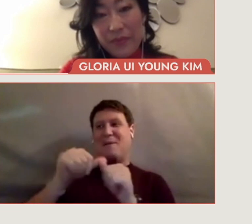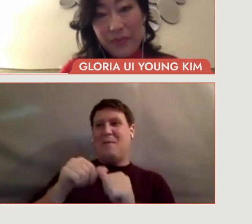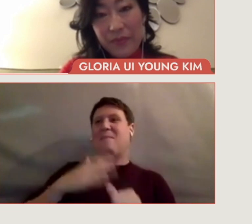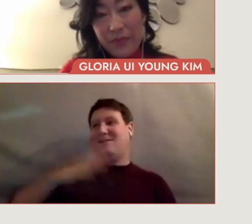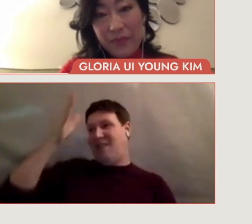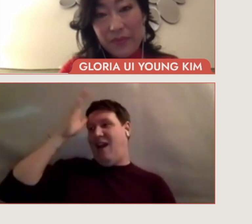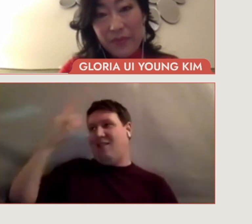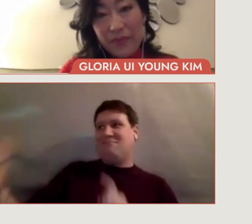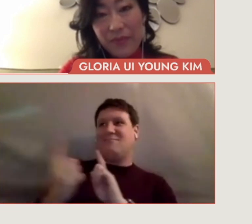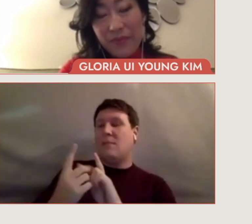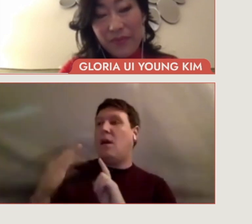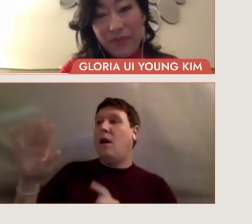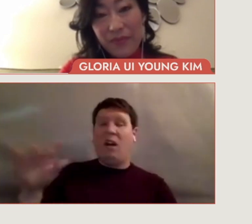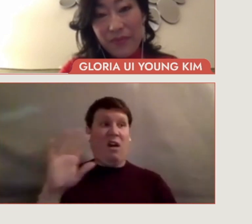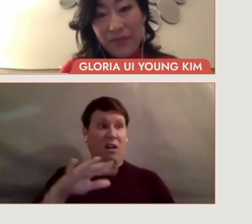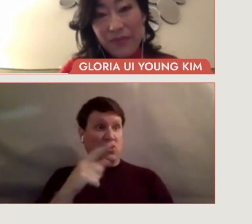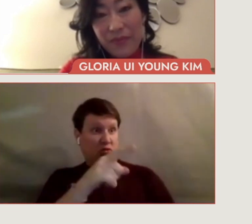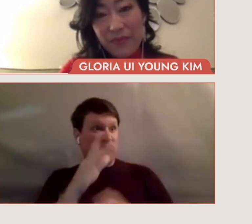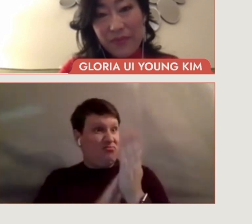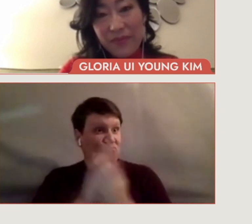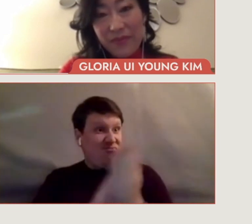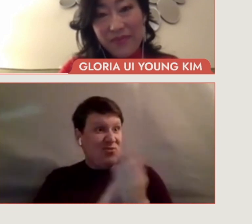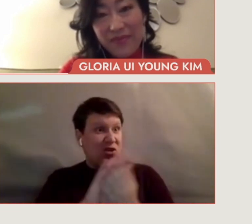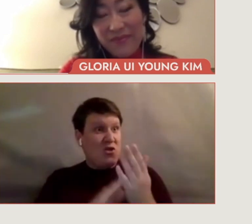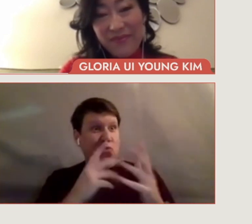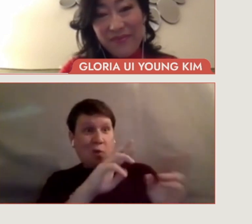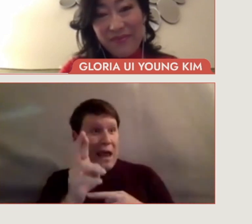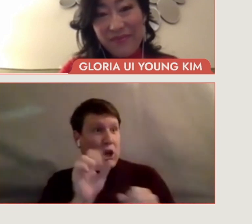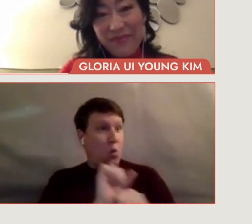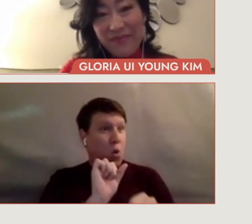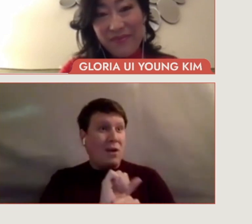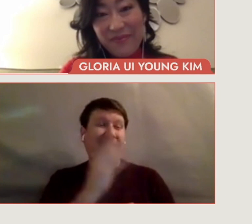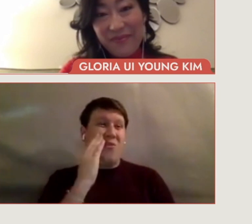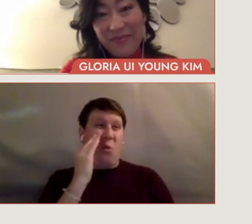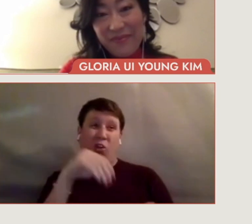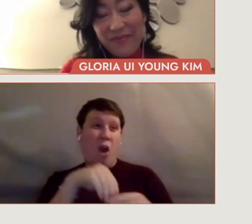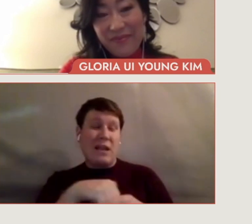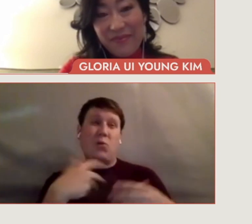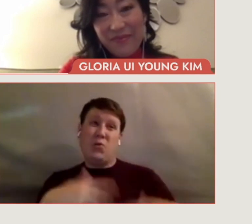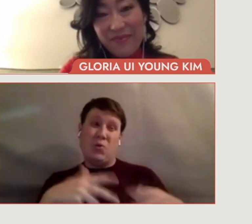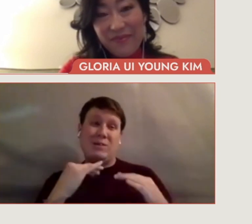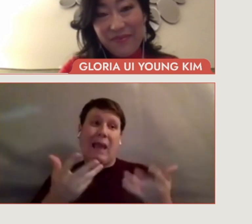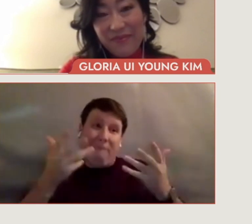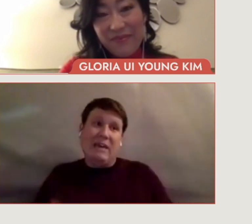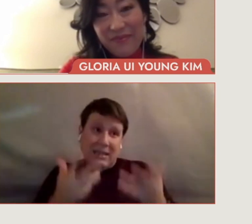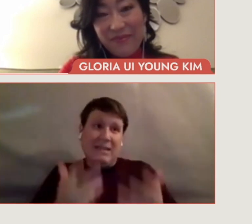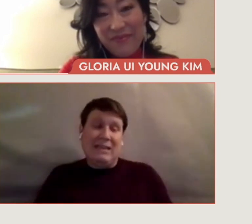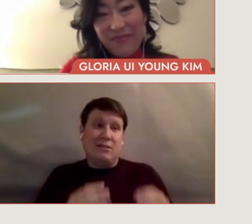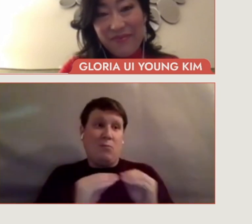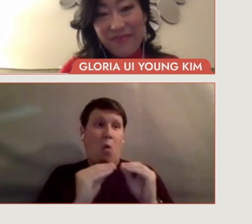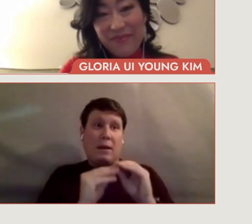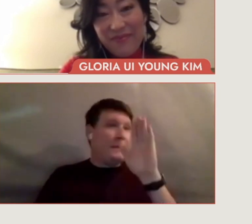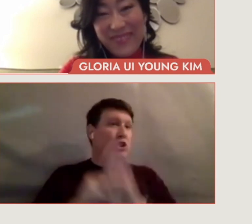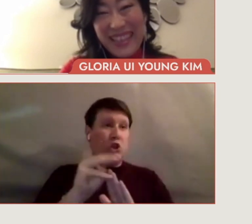you if you are ready for it. However, you know, the content may be a little more mature for you. And I was like, I think